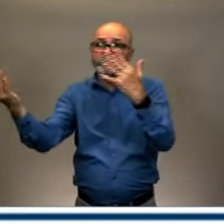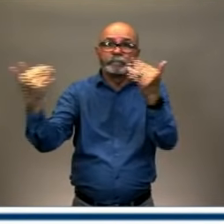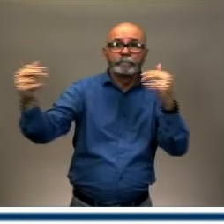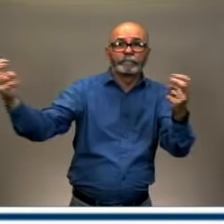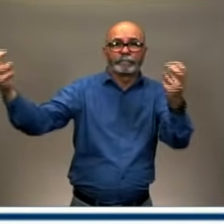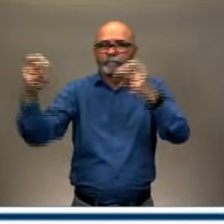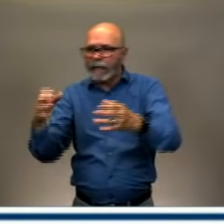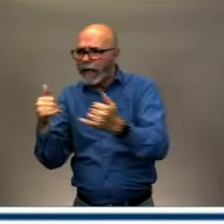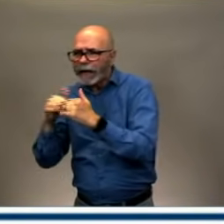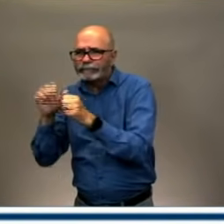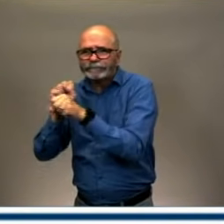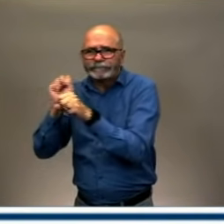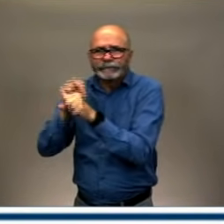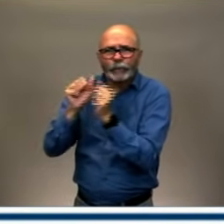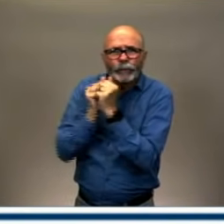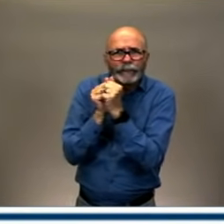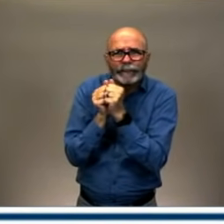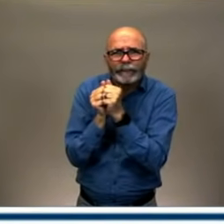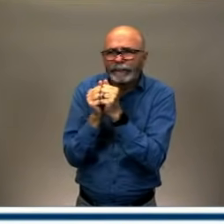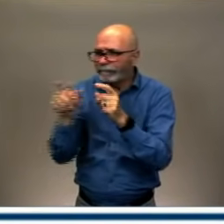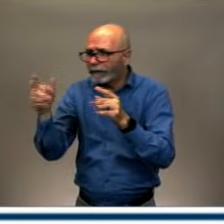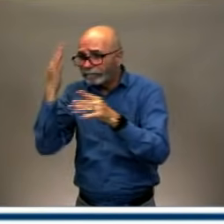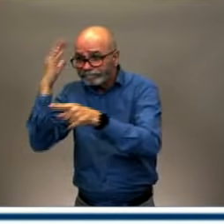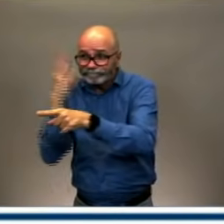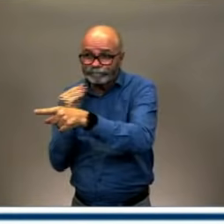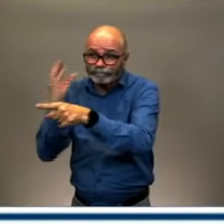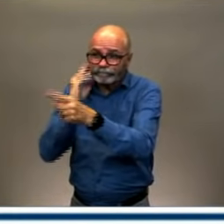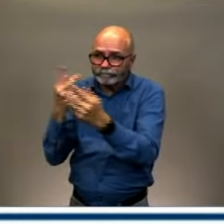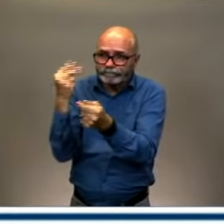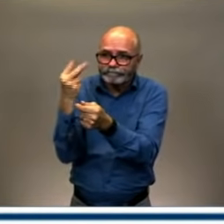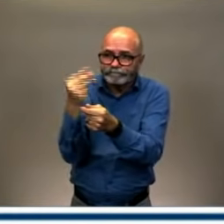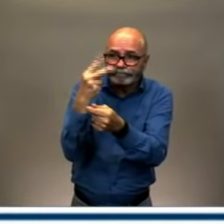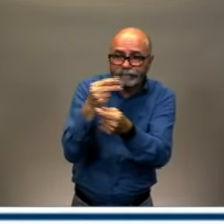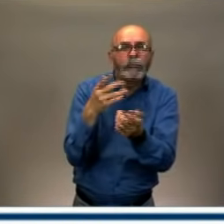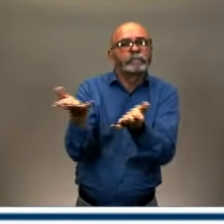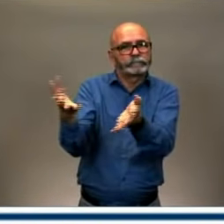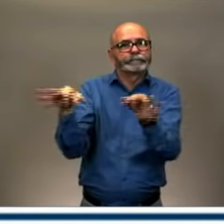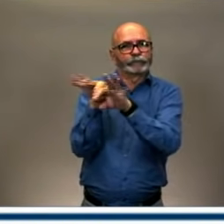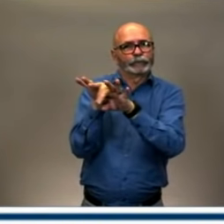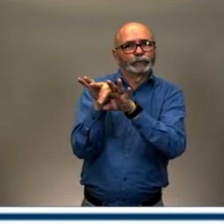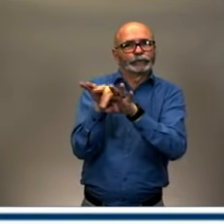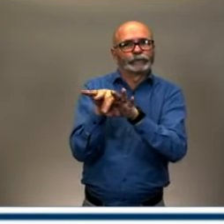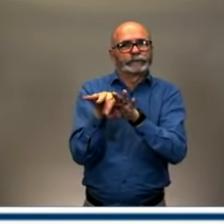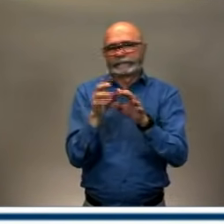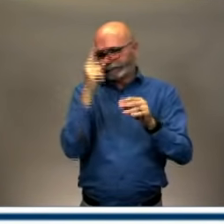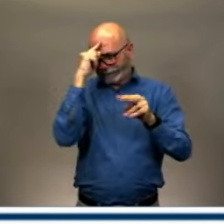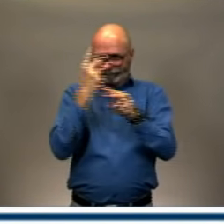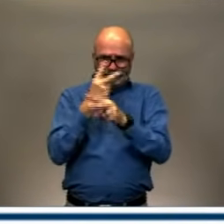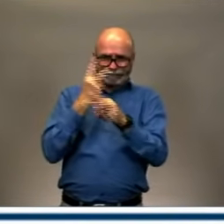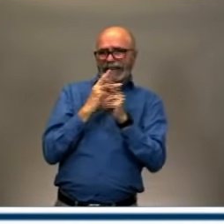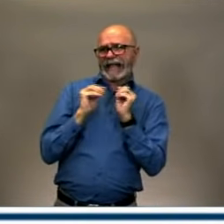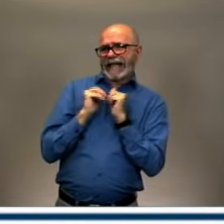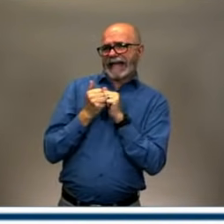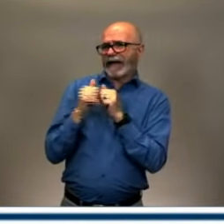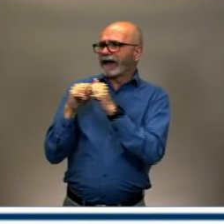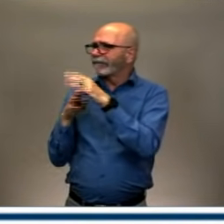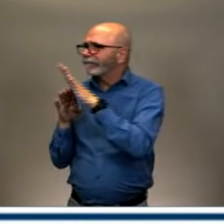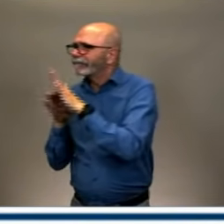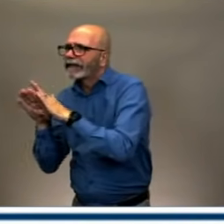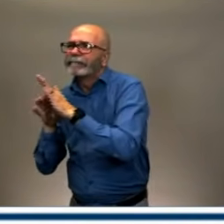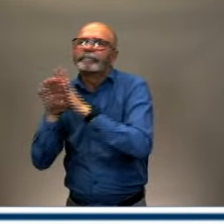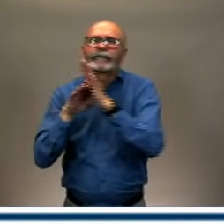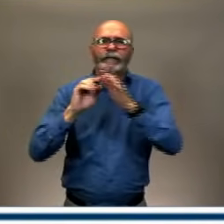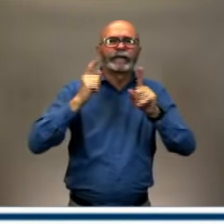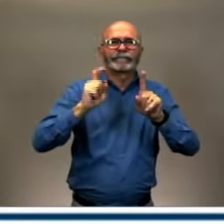that is far beyond just actually immunizing people. So we need to develop the partnerships, try out